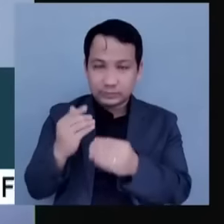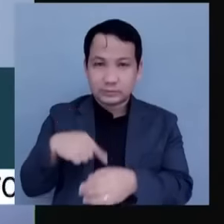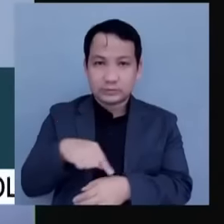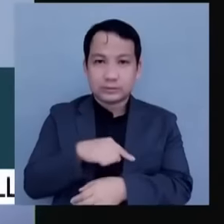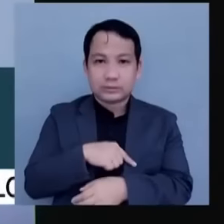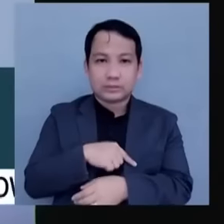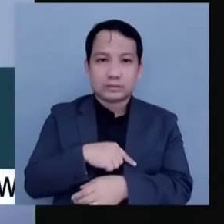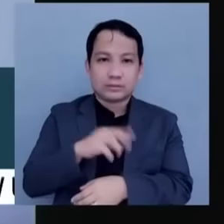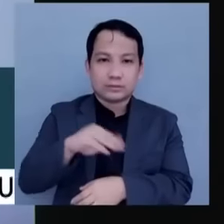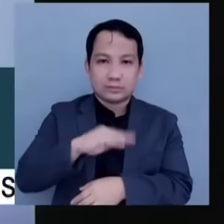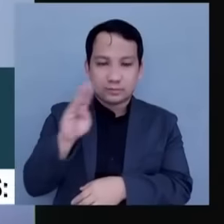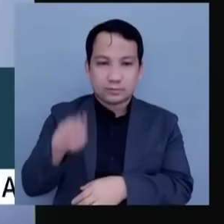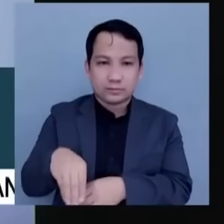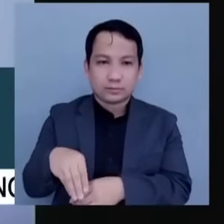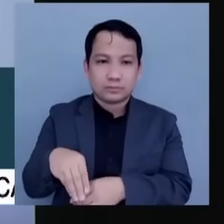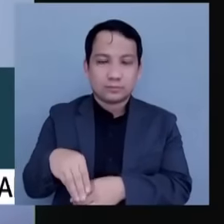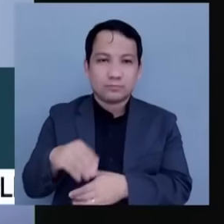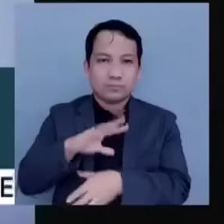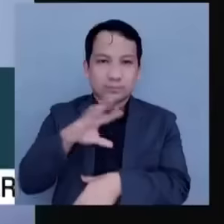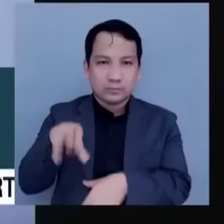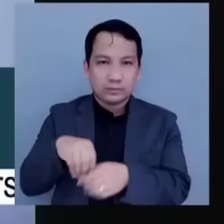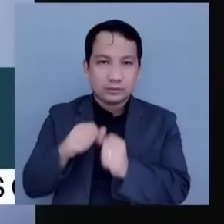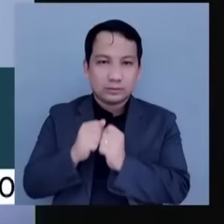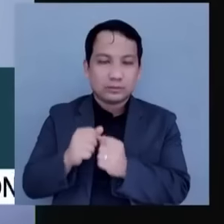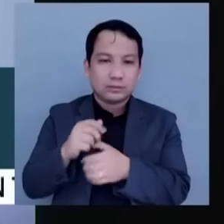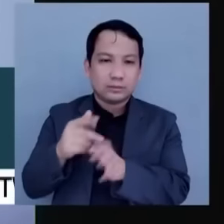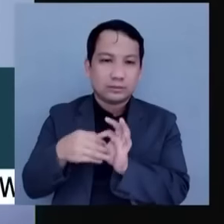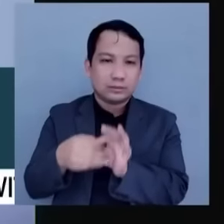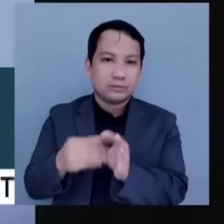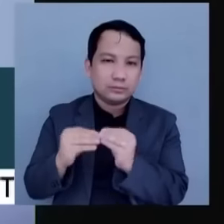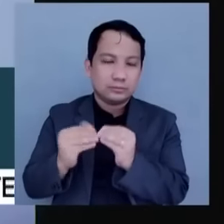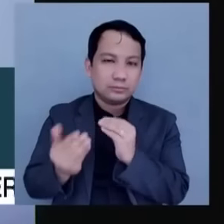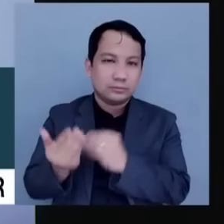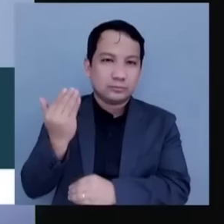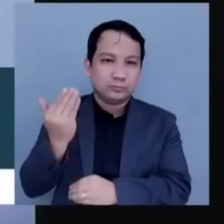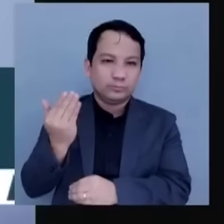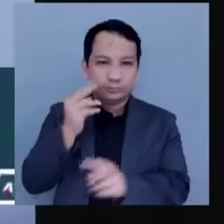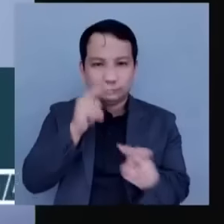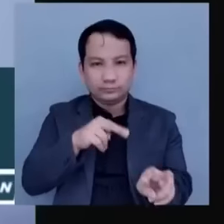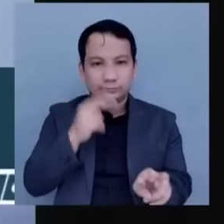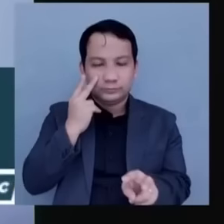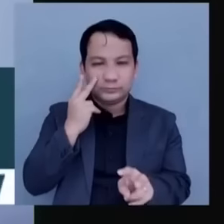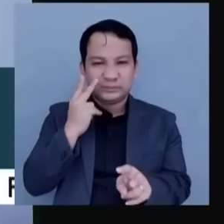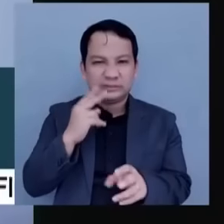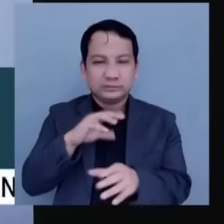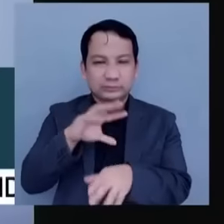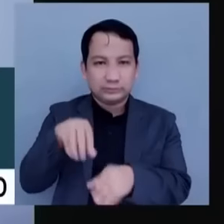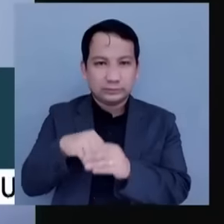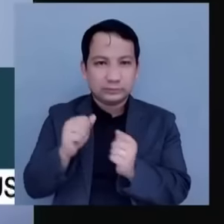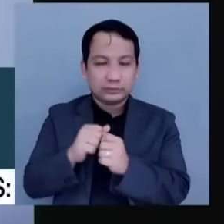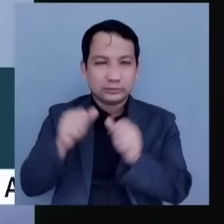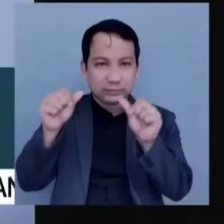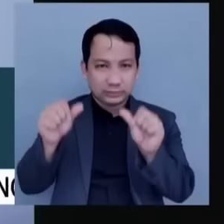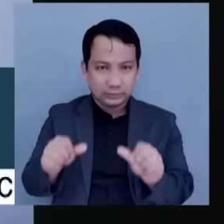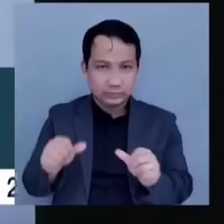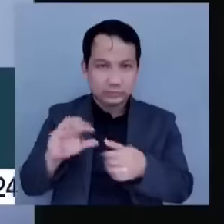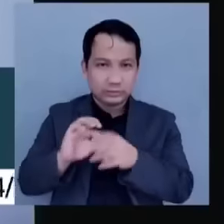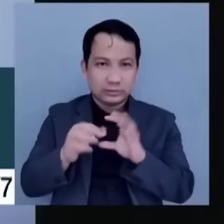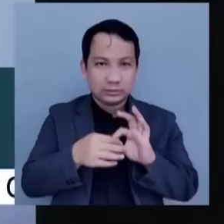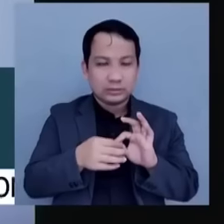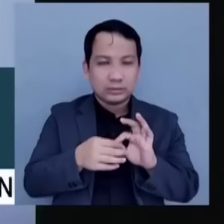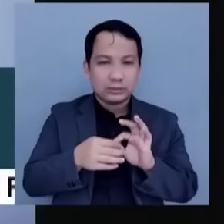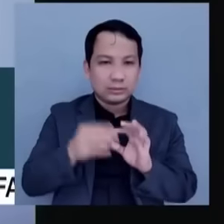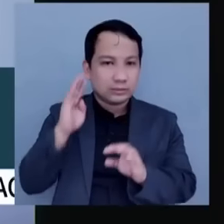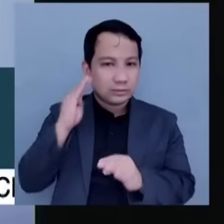Manila, which are part of the parade route on Tuesday morning. Now, we saw these personnel hanging up posters of Olympic bronze medalists